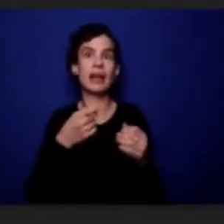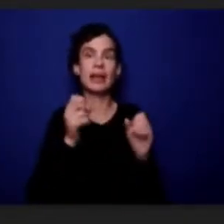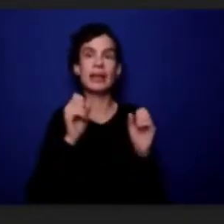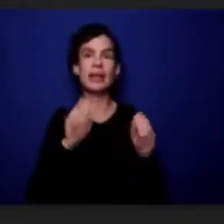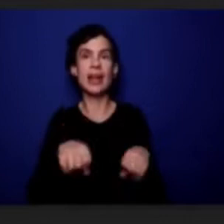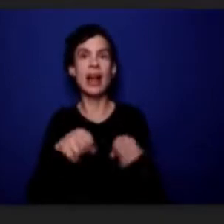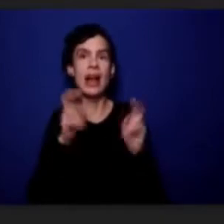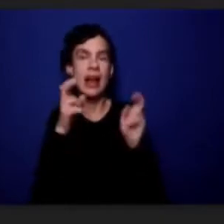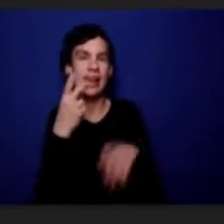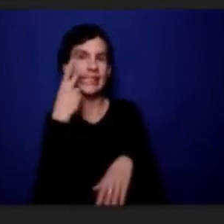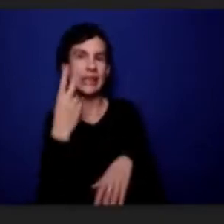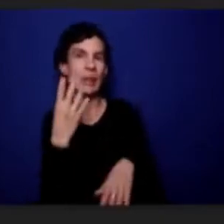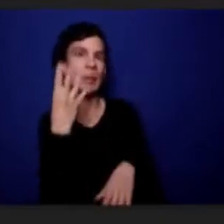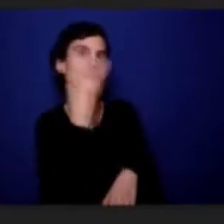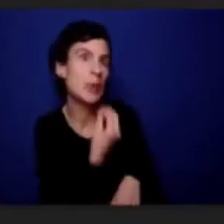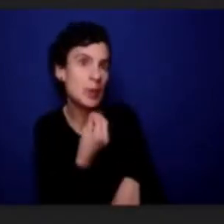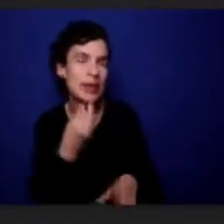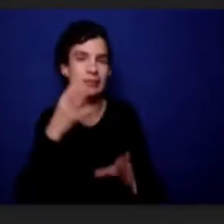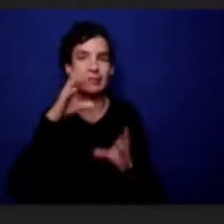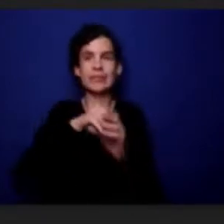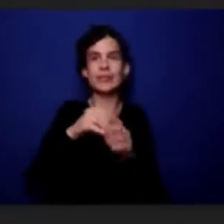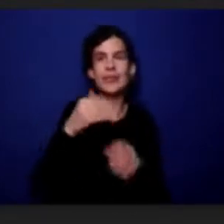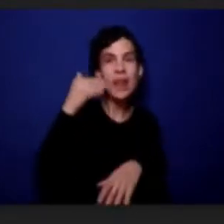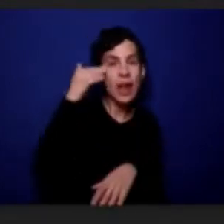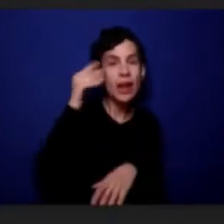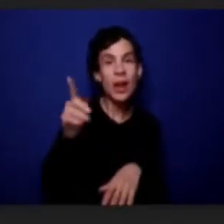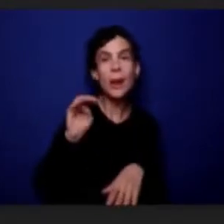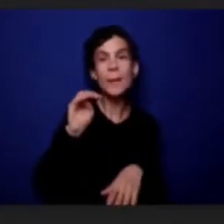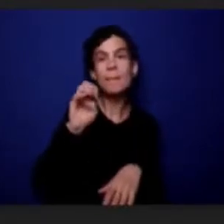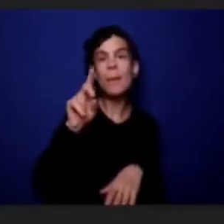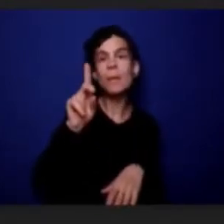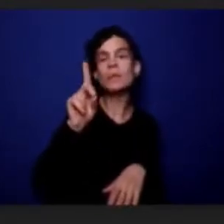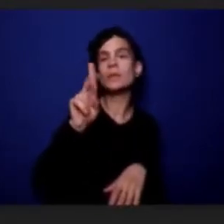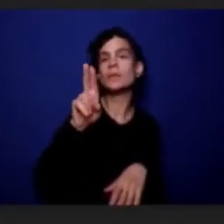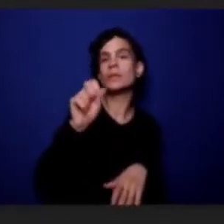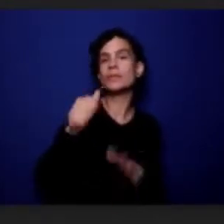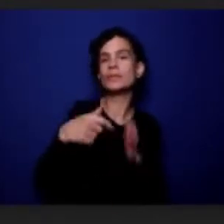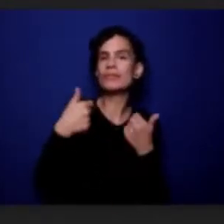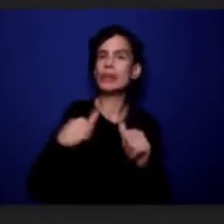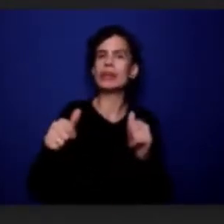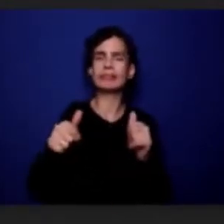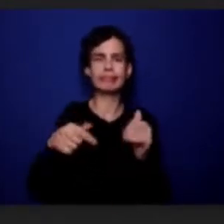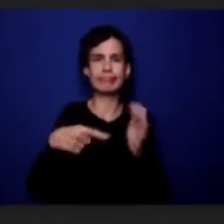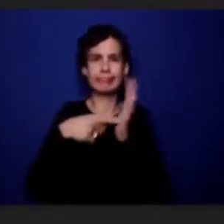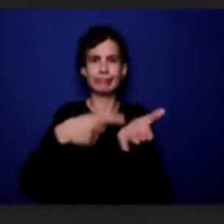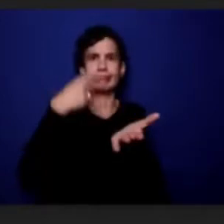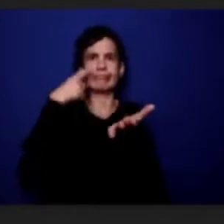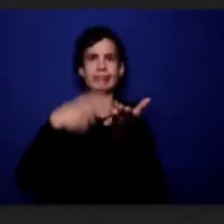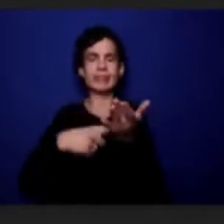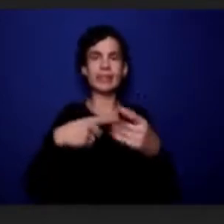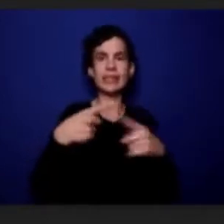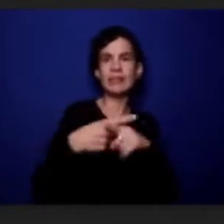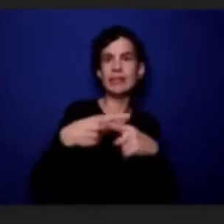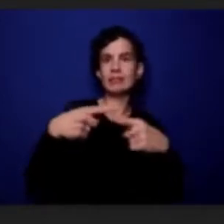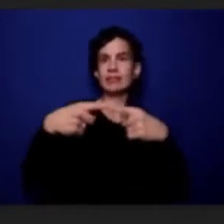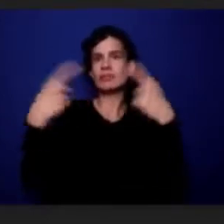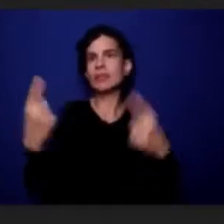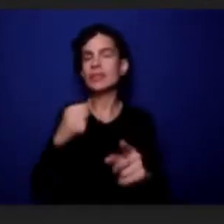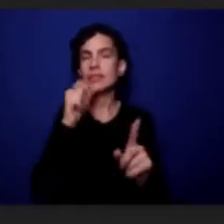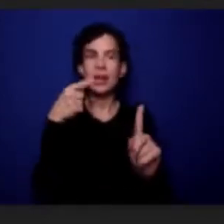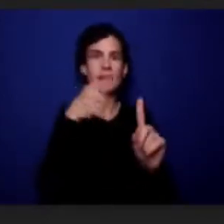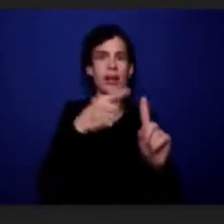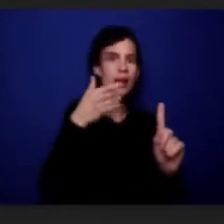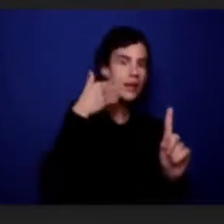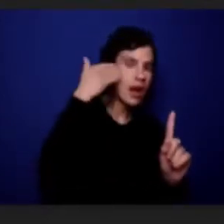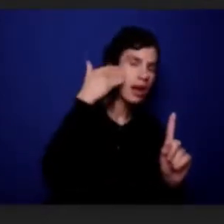So, in some way you could think about this, I guess, potential beauty in the head of Medusa as trying to